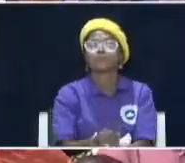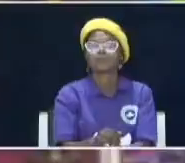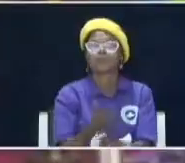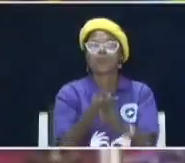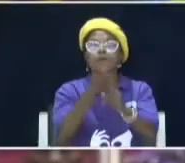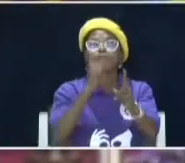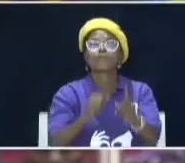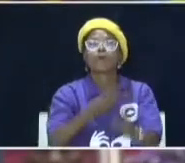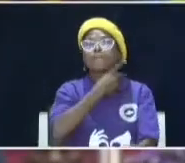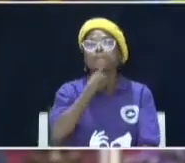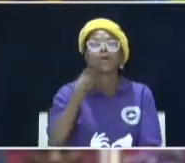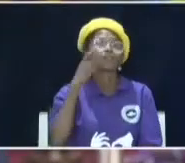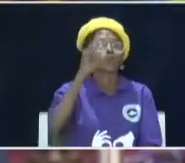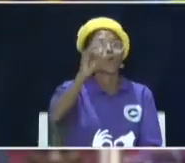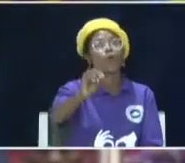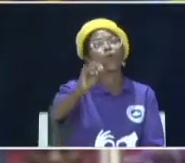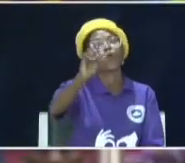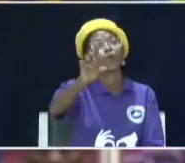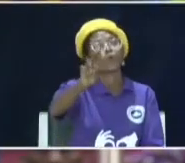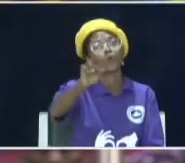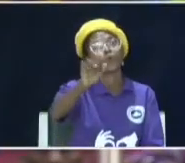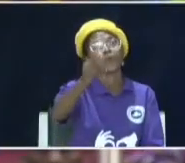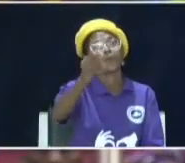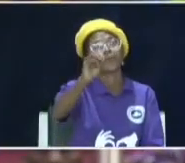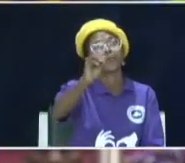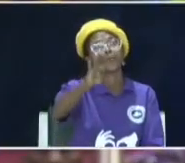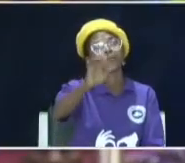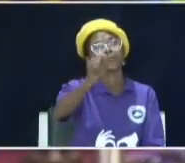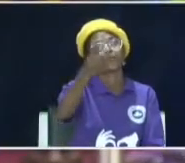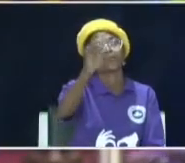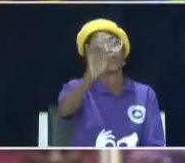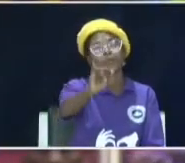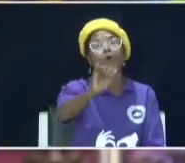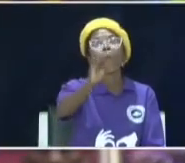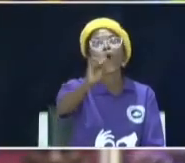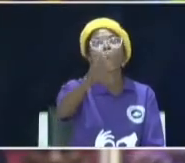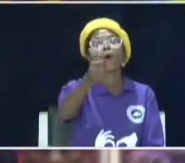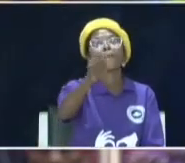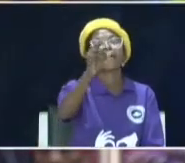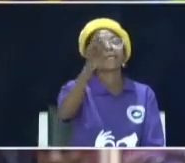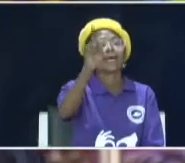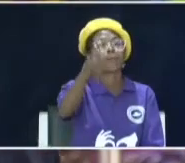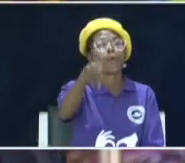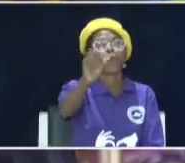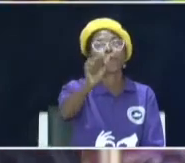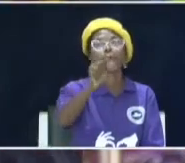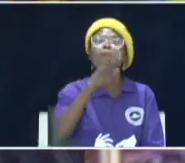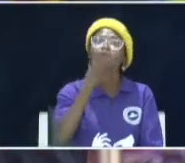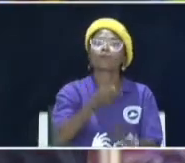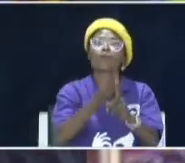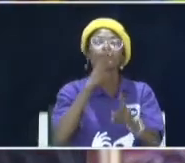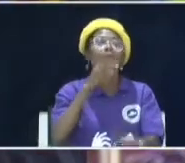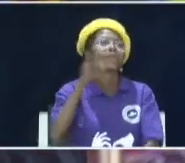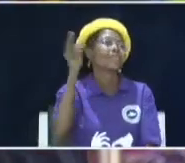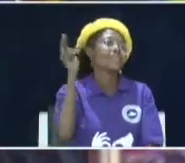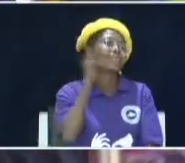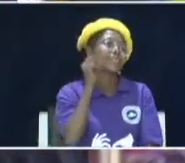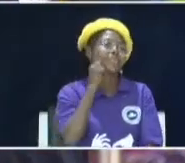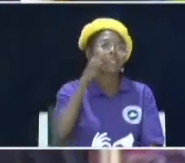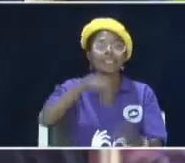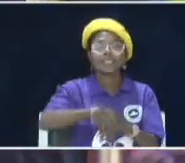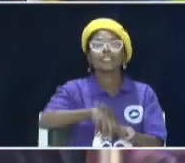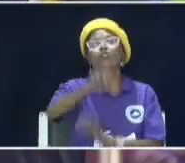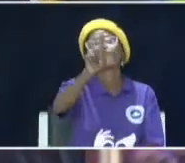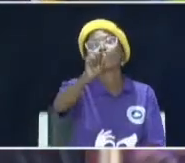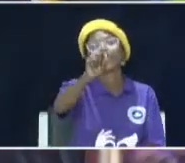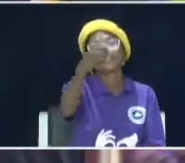From Pastor Oluwatobi Oladapo Amos from Nigeria, in